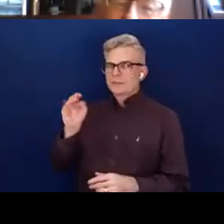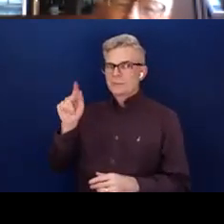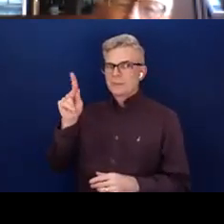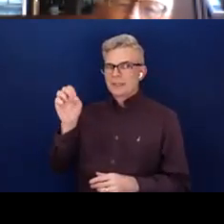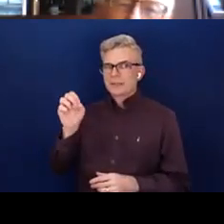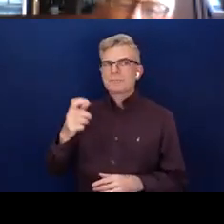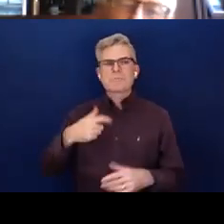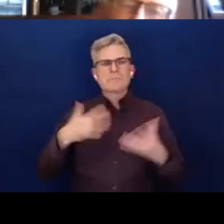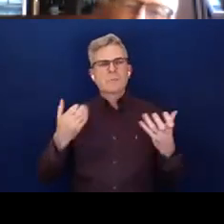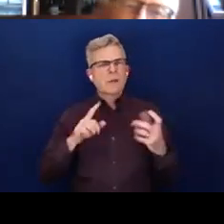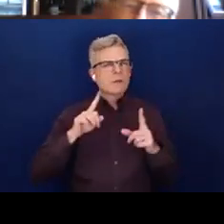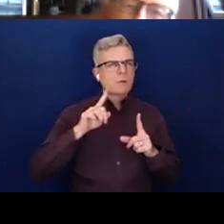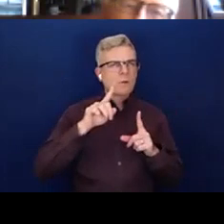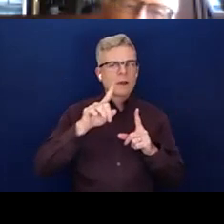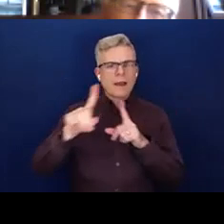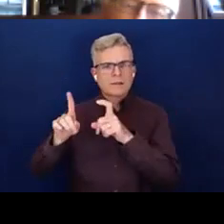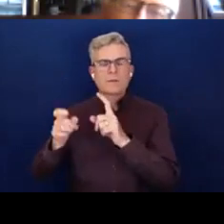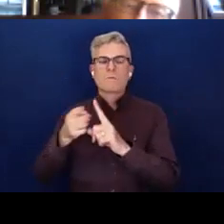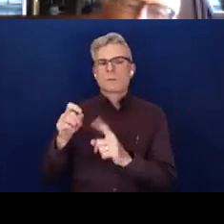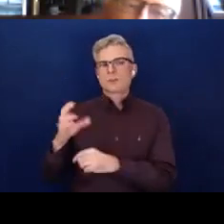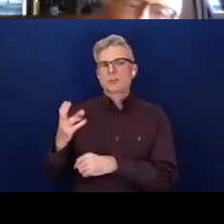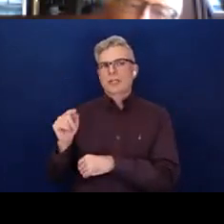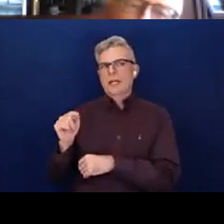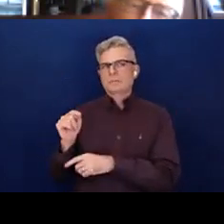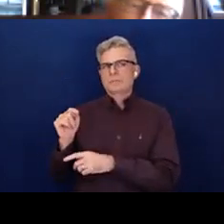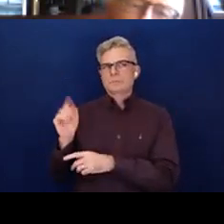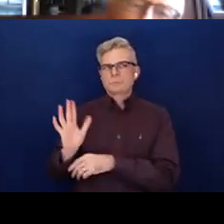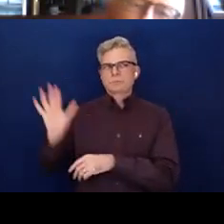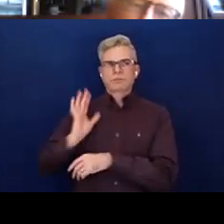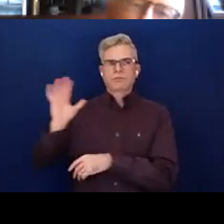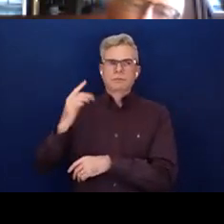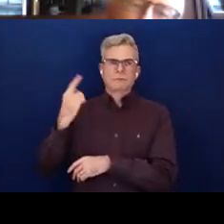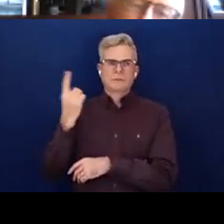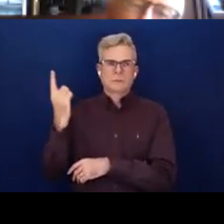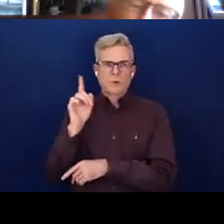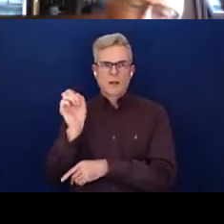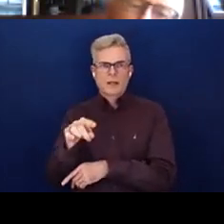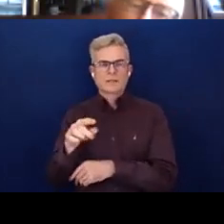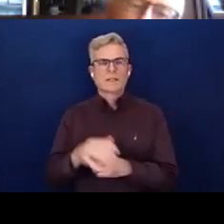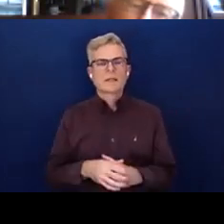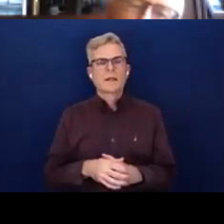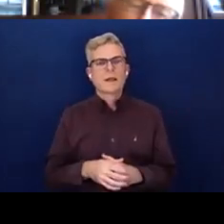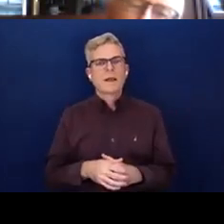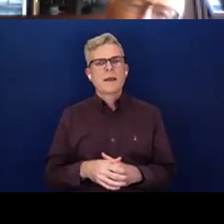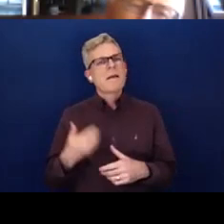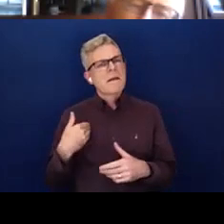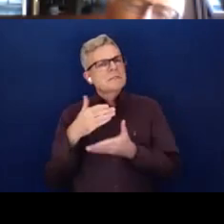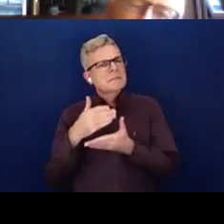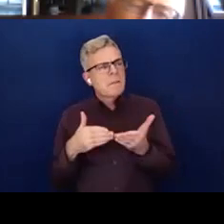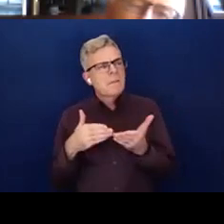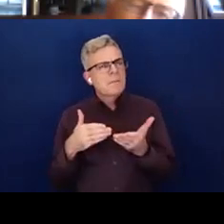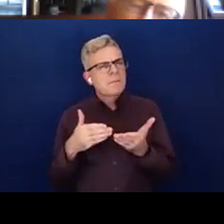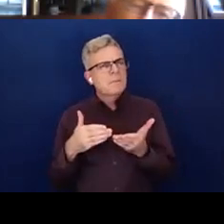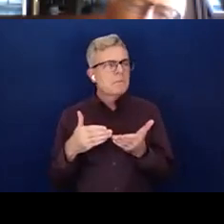all this question from the chat much earlier. There's some talk, and I'd like you